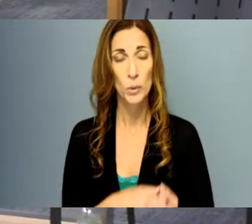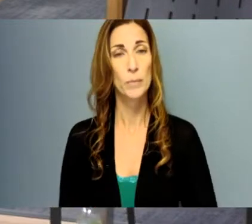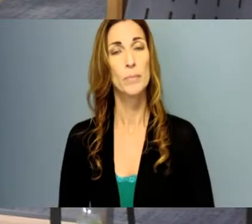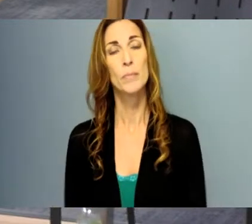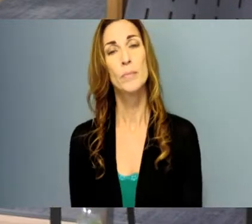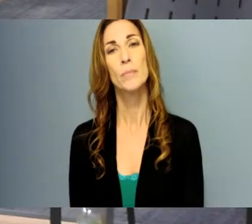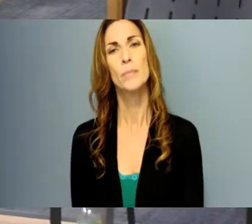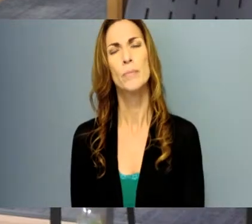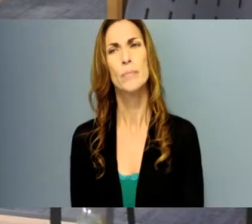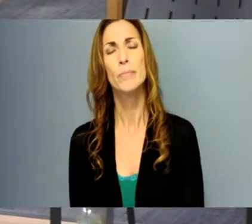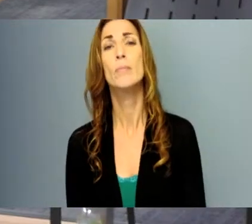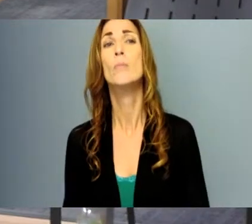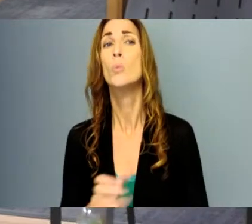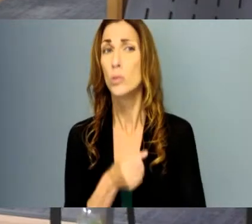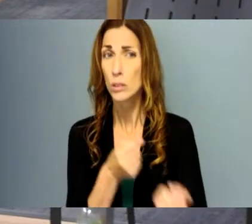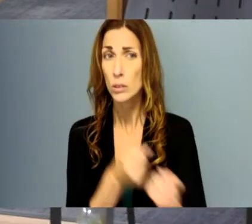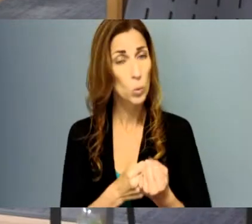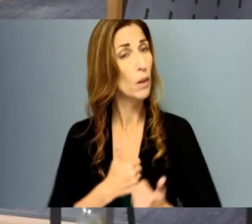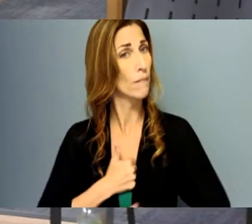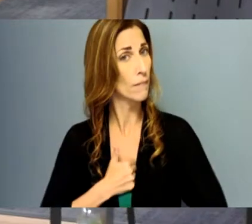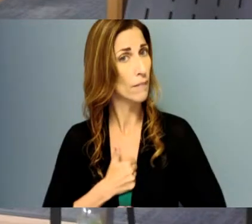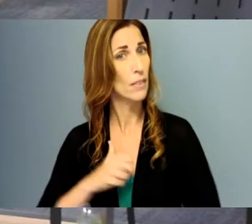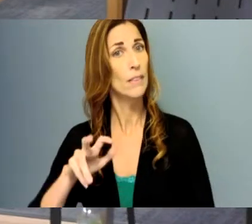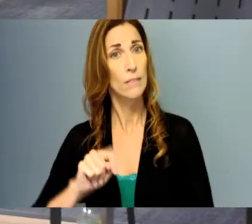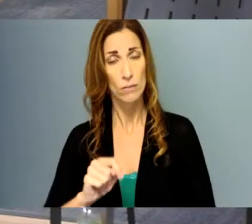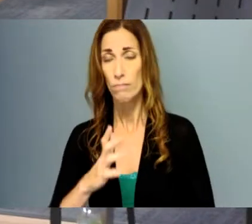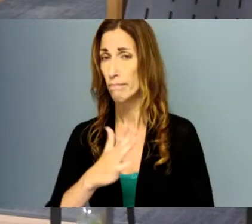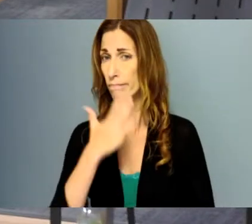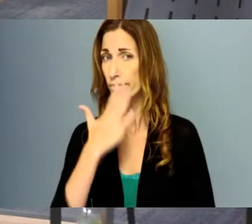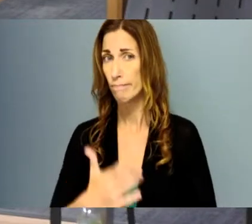your support of the veterans.